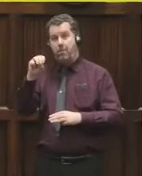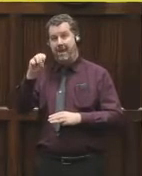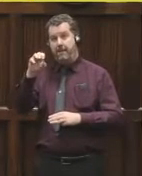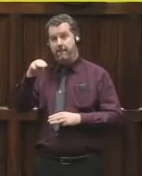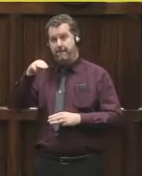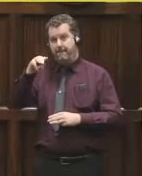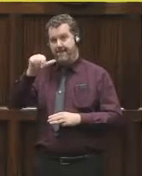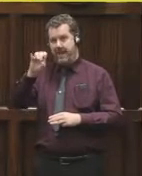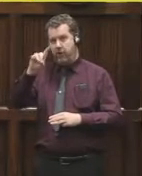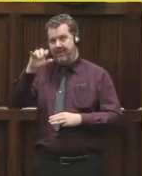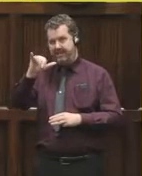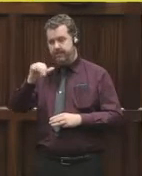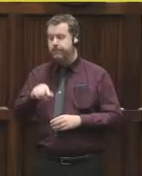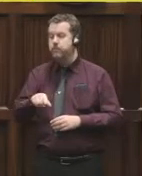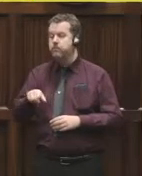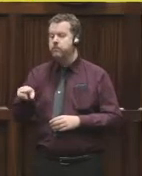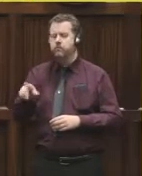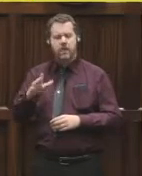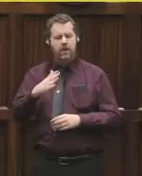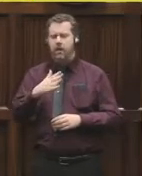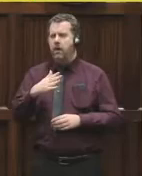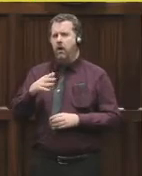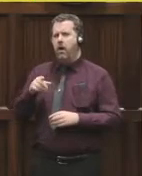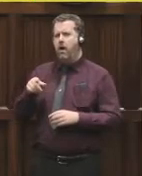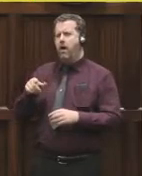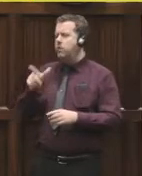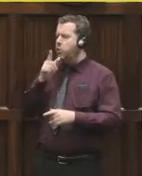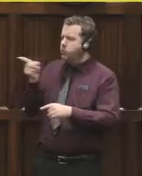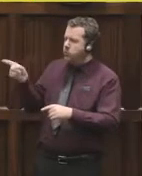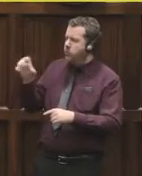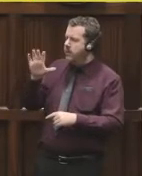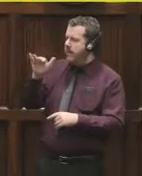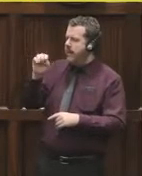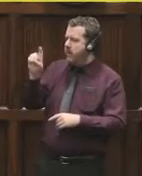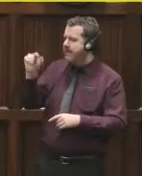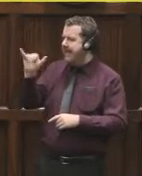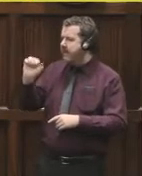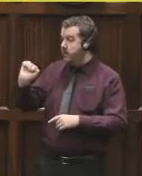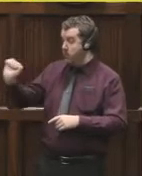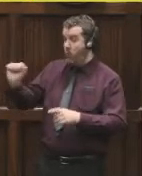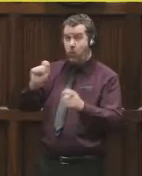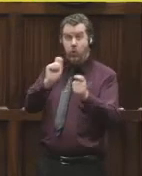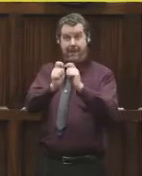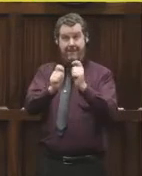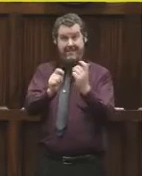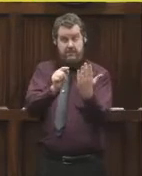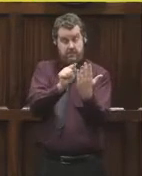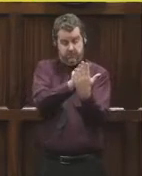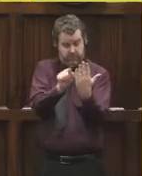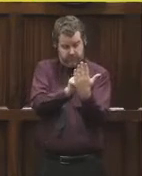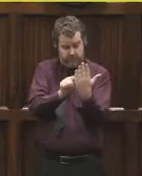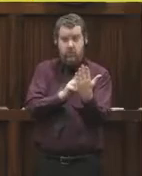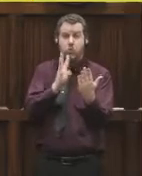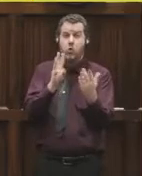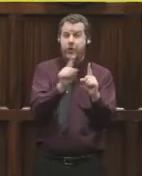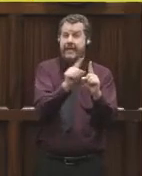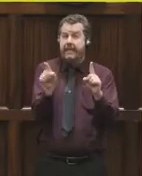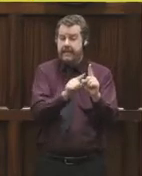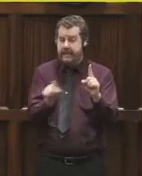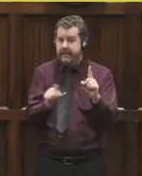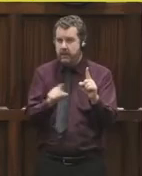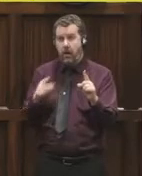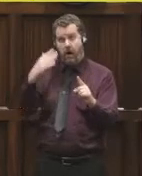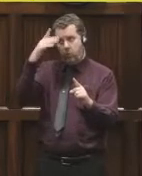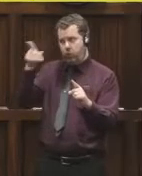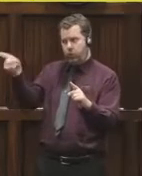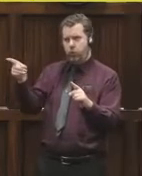Deputy Daly, I note your amendment, and I am aware that you have been a supporter of the deaf community and indeed an